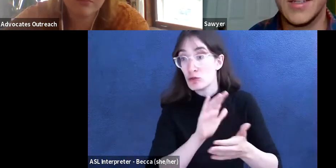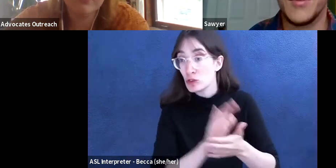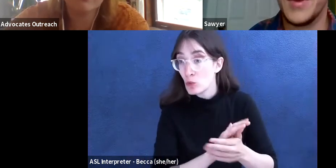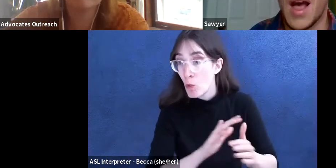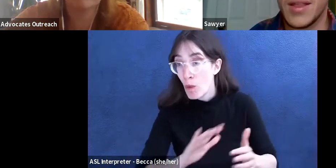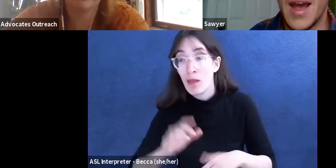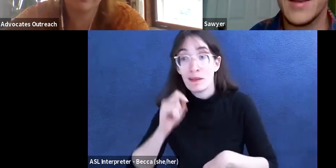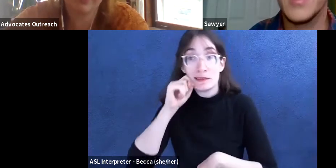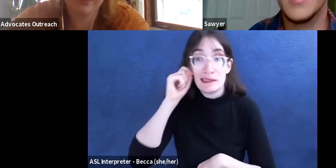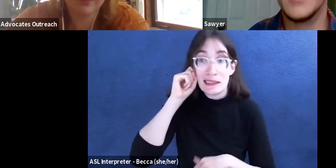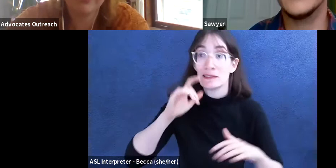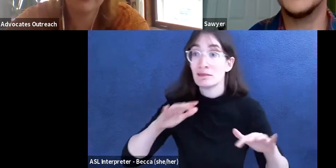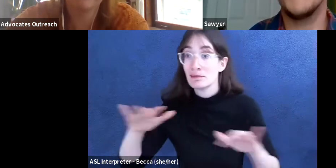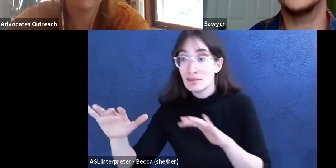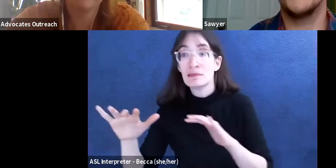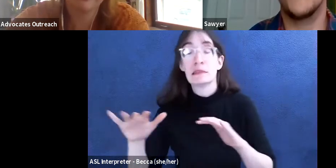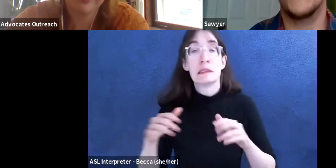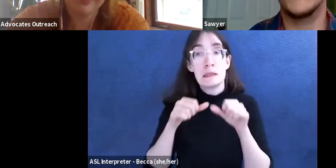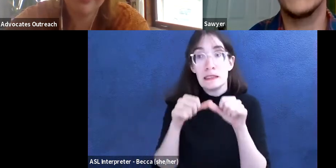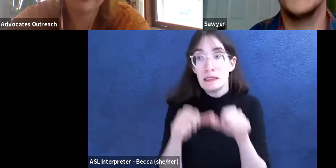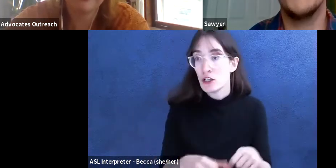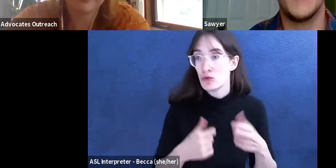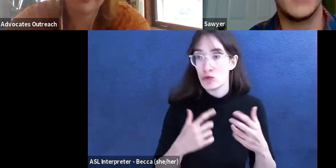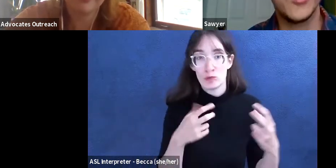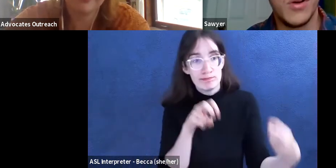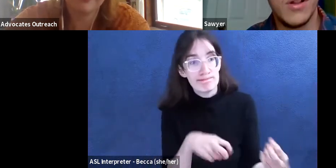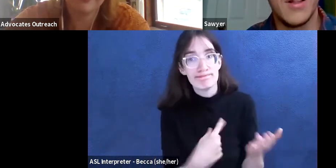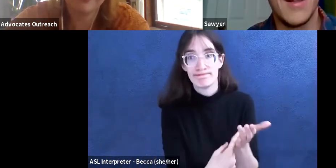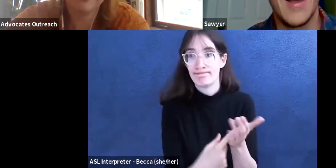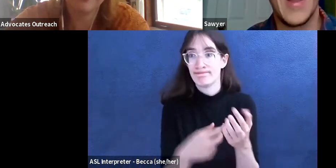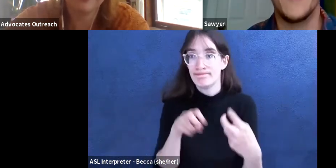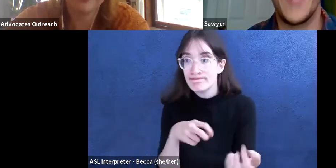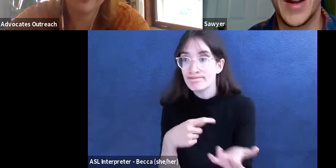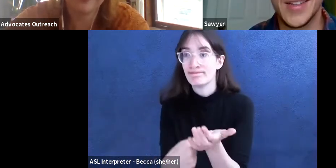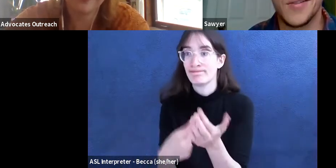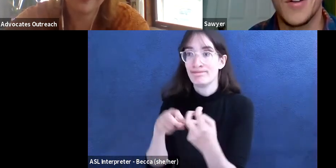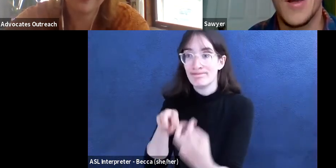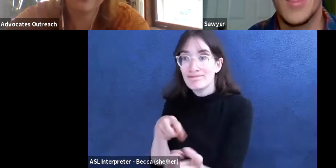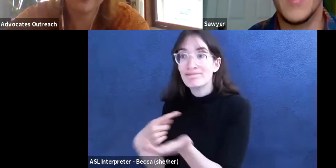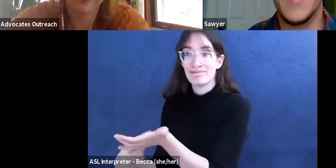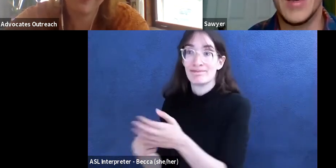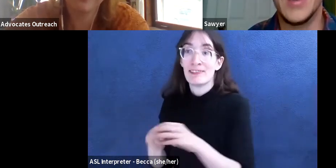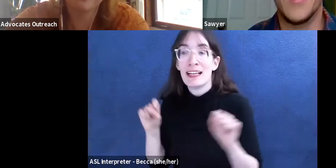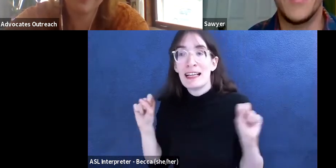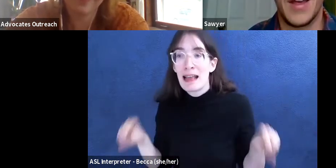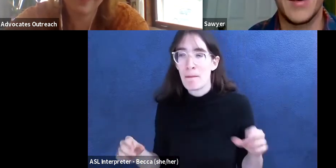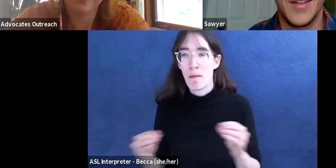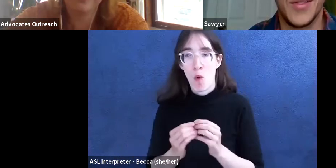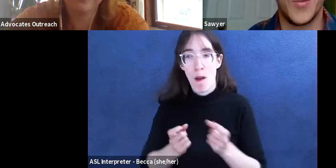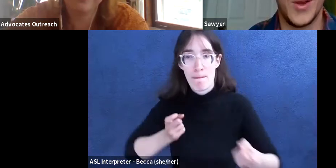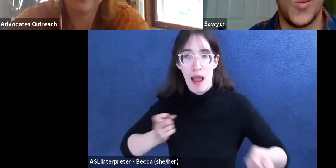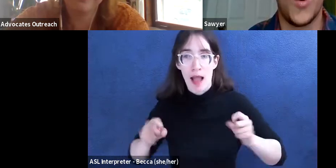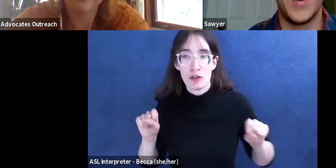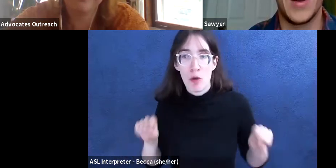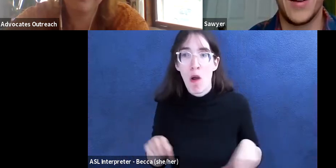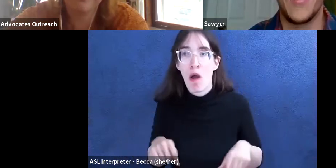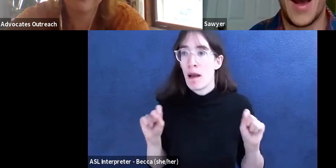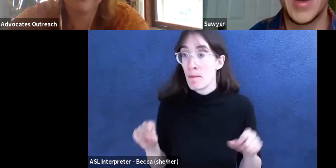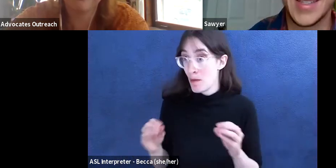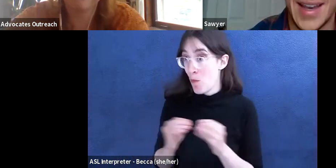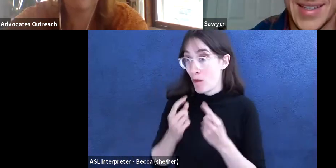to you. And so it has like very kind of empowering message too about like